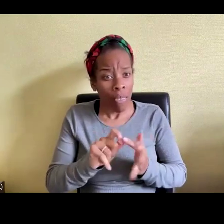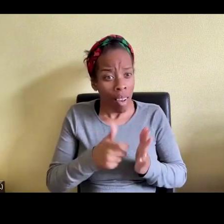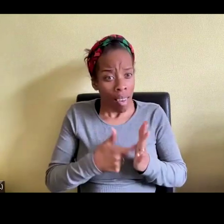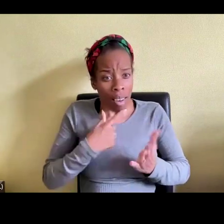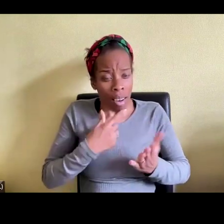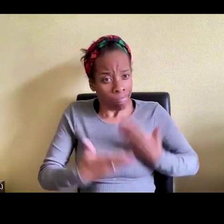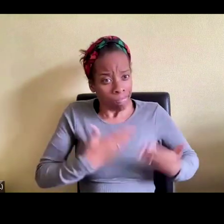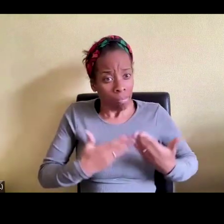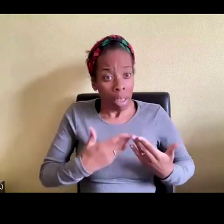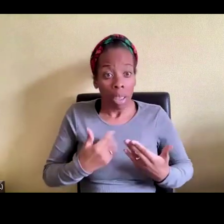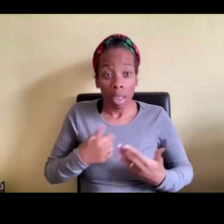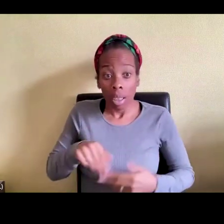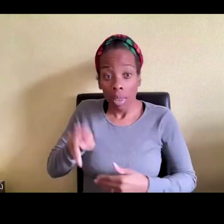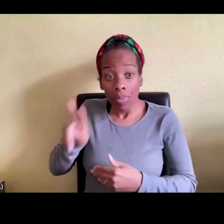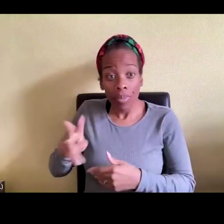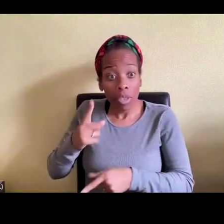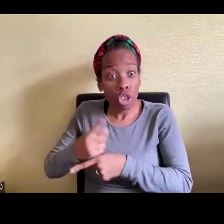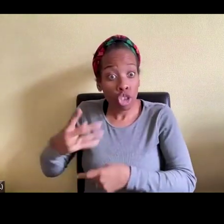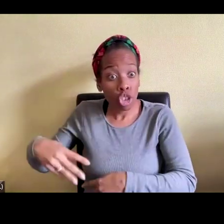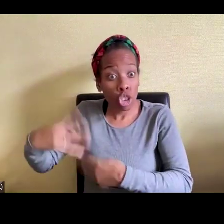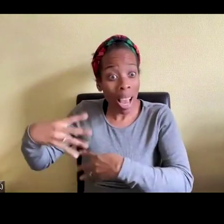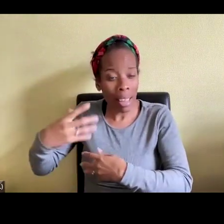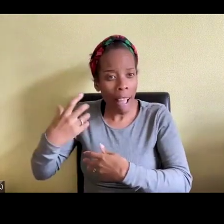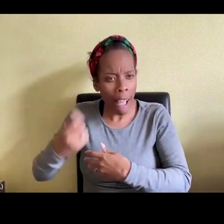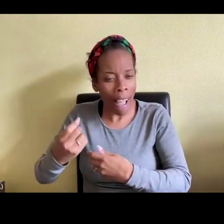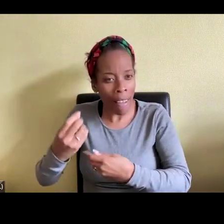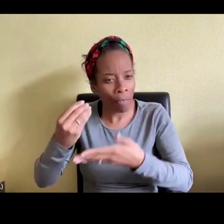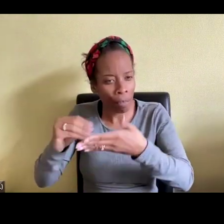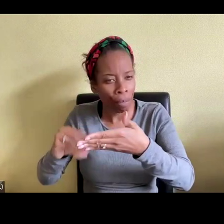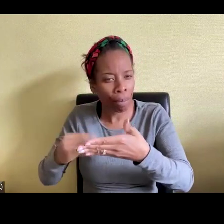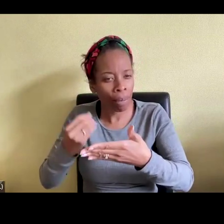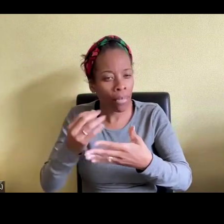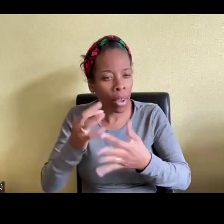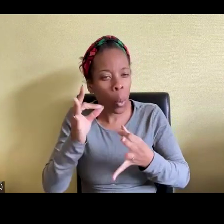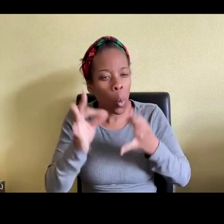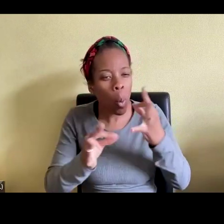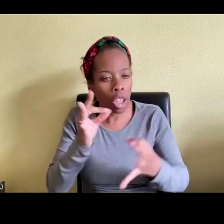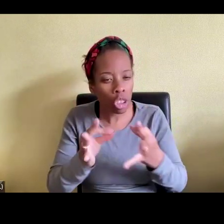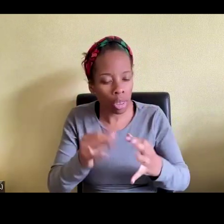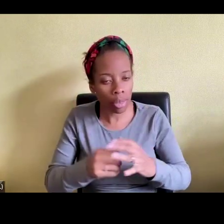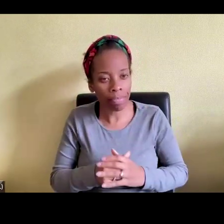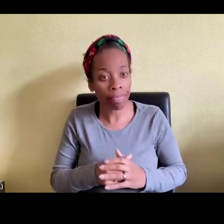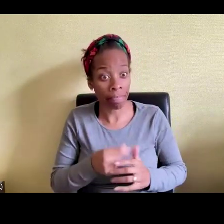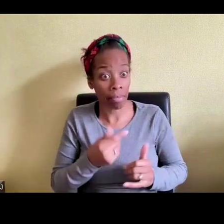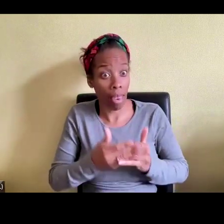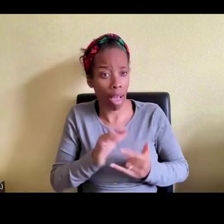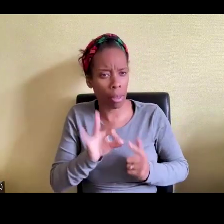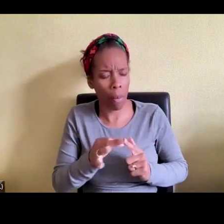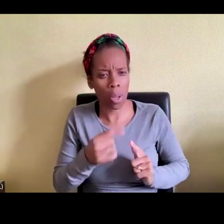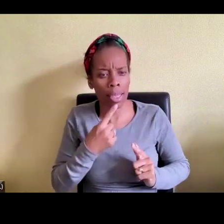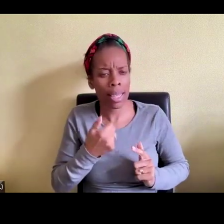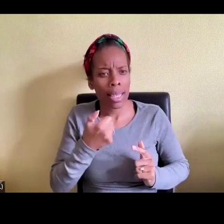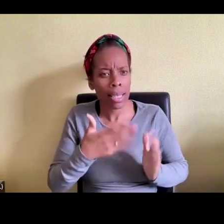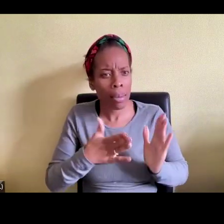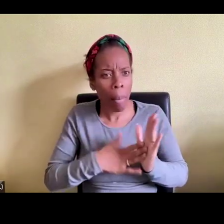particularly pertinent. Absolutely. So someone has asked, is the 6 months time frame, is that movable?